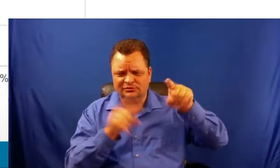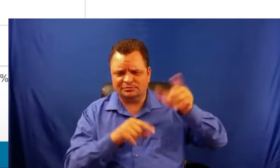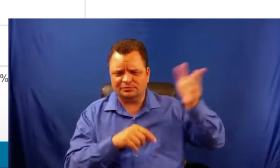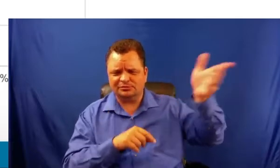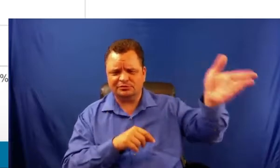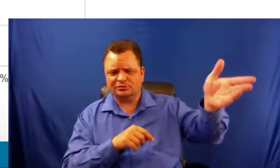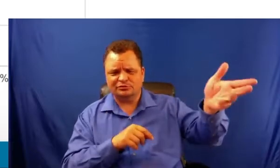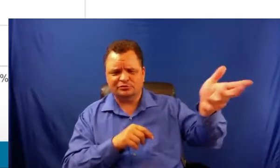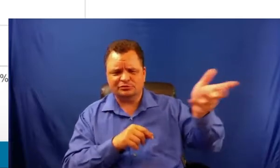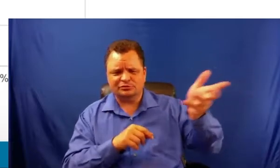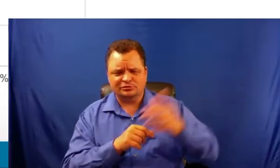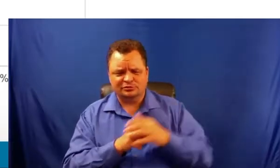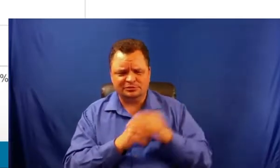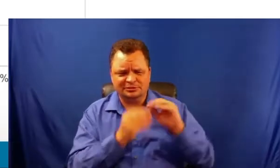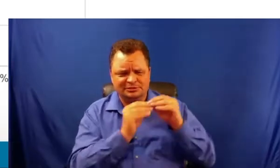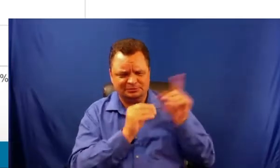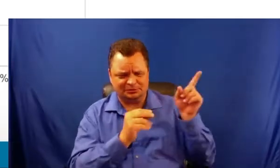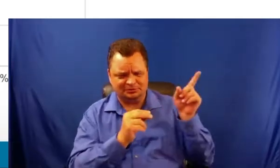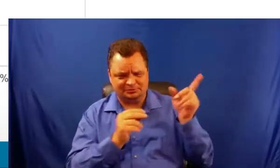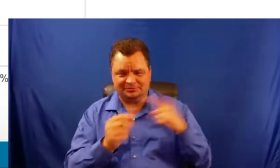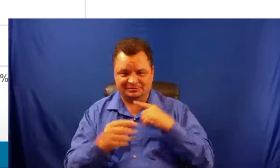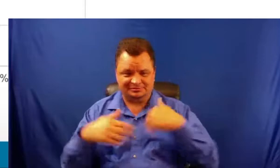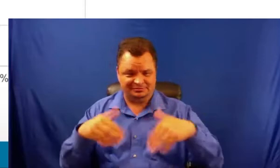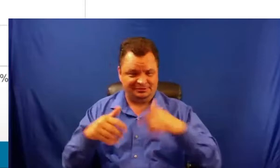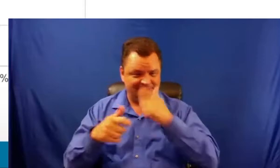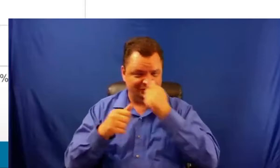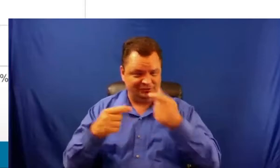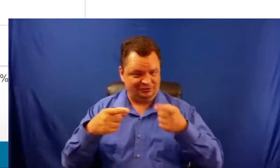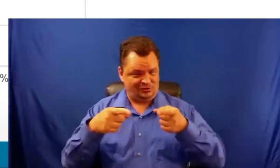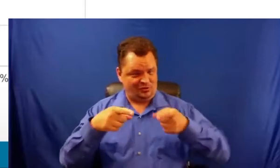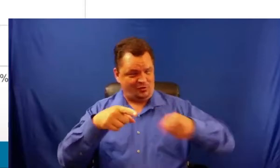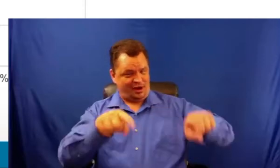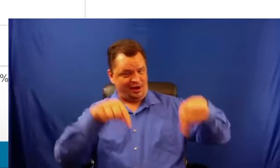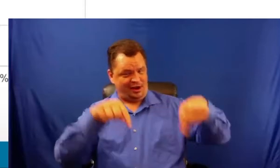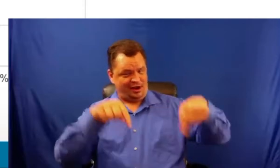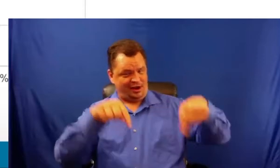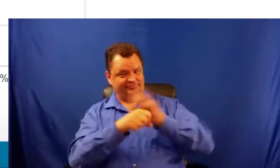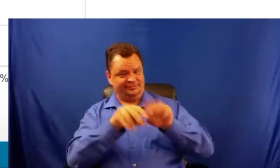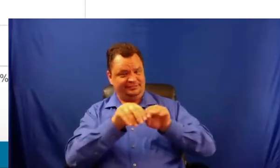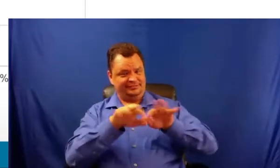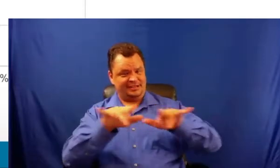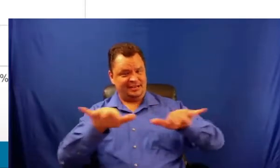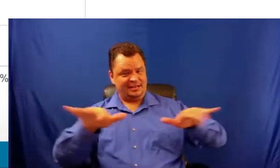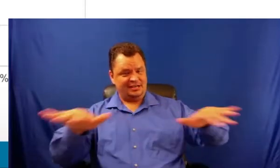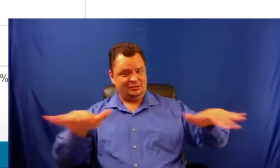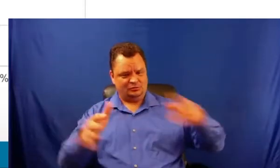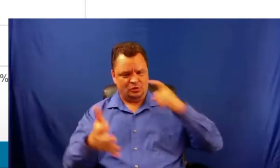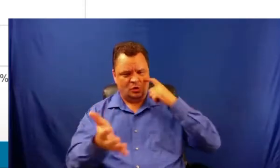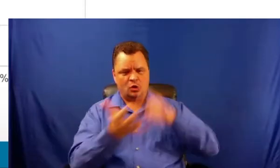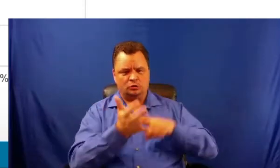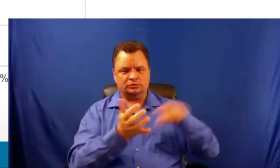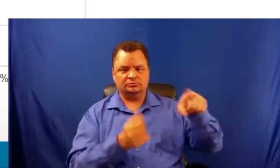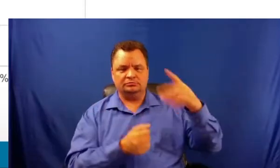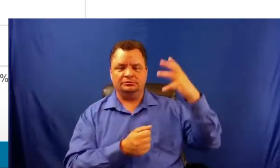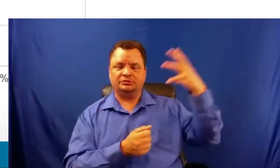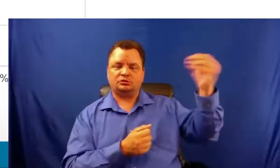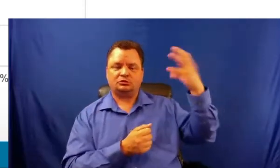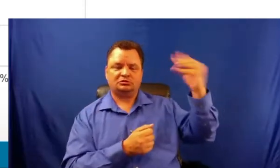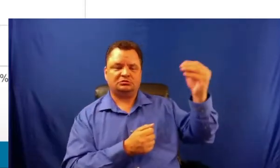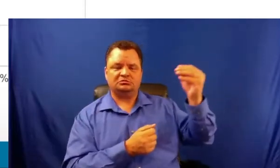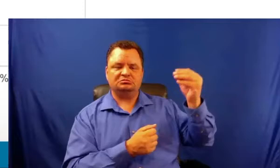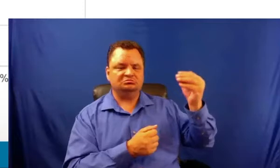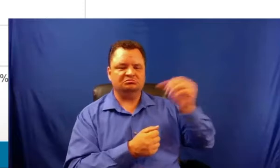throughout the pandemic, and you're right, they jump off the page as an outlier. So the short answer is I don't